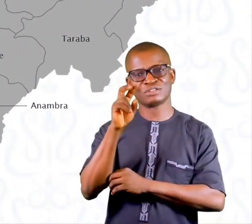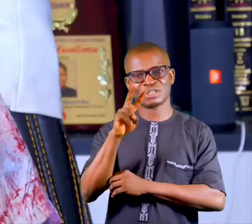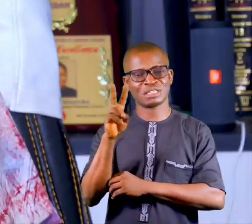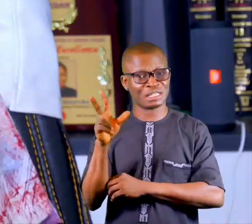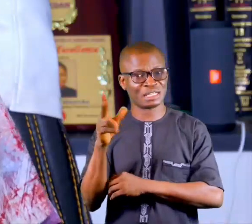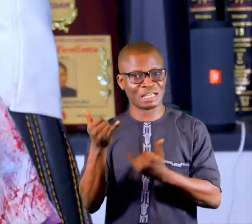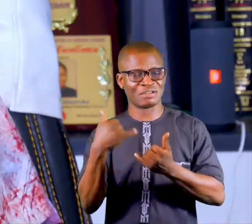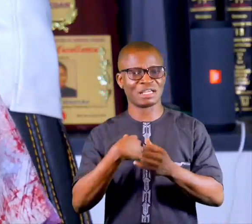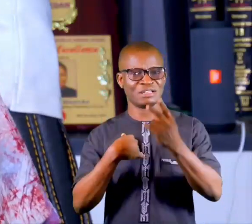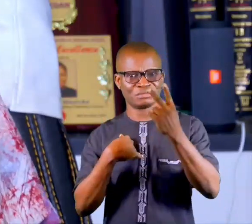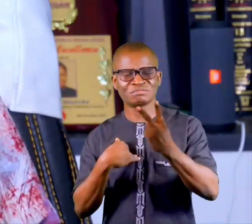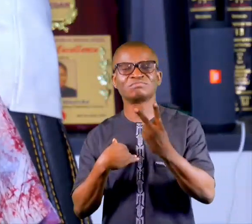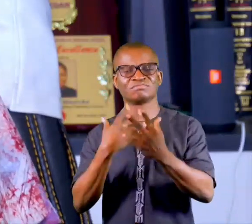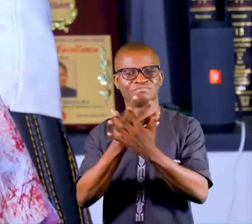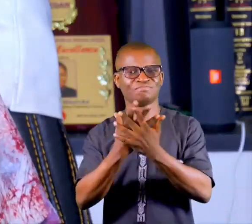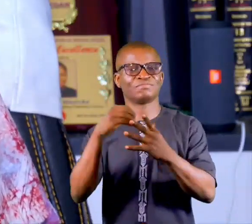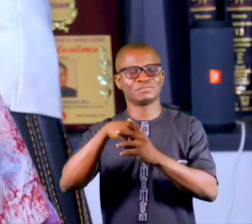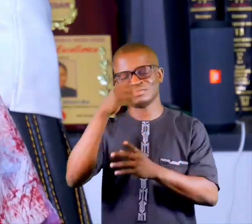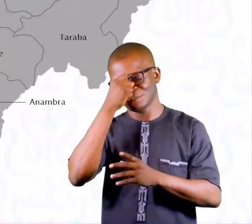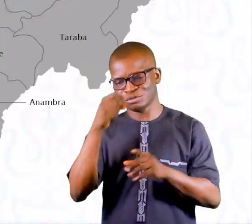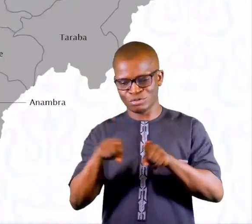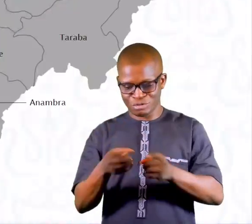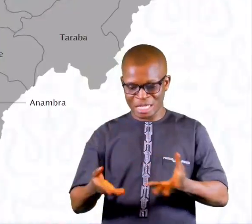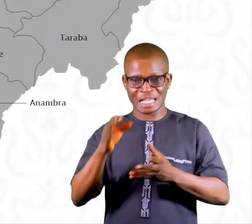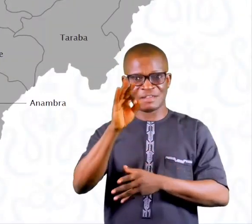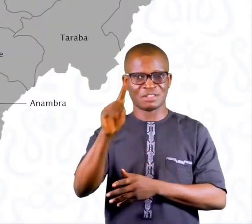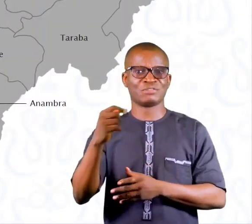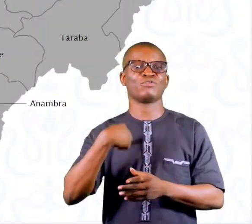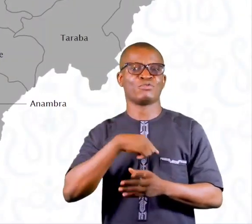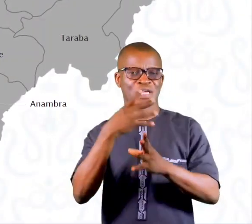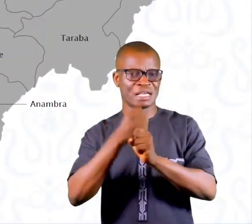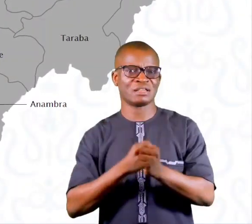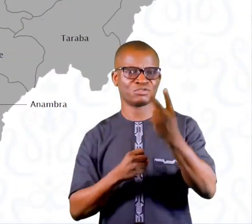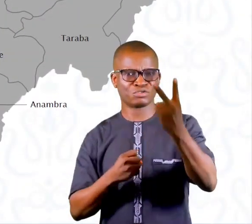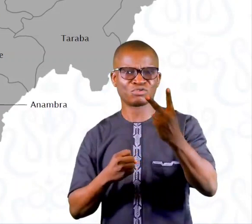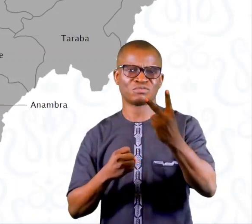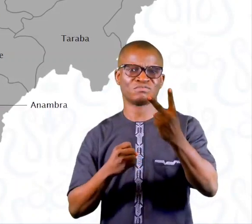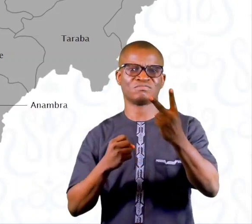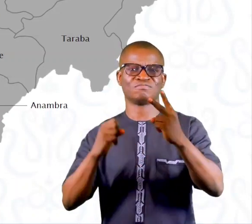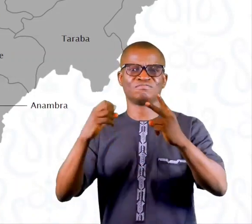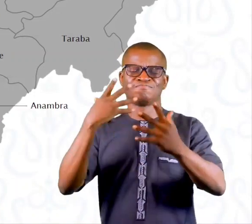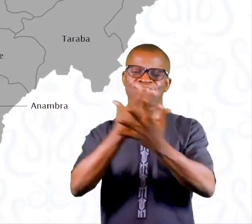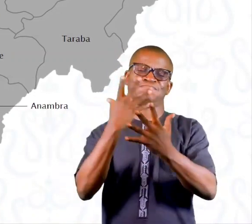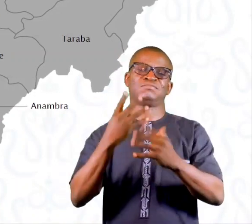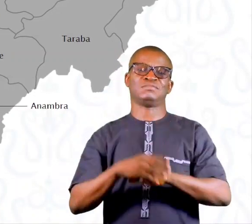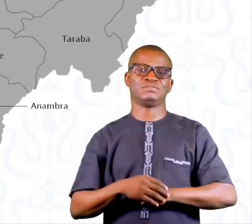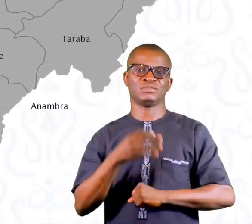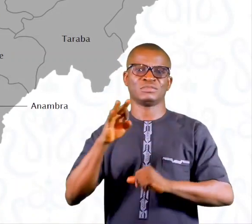Sokoto. And in the FCT, we've also secured 2 convictions of rape, very,